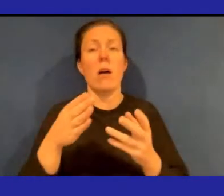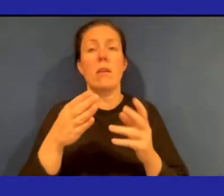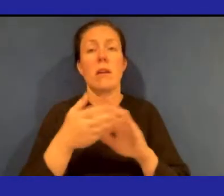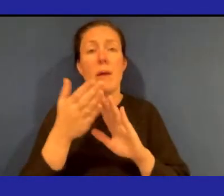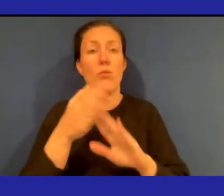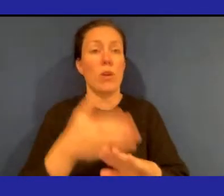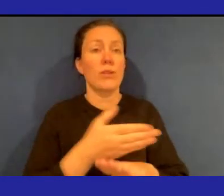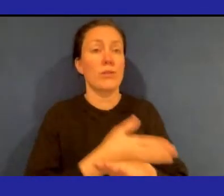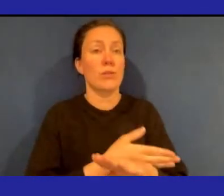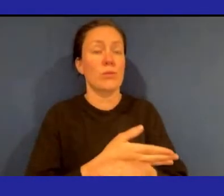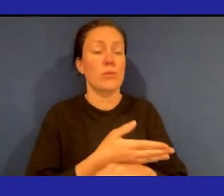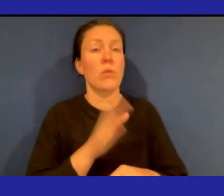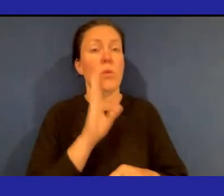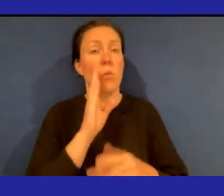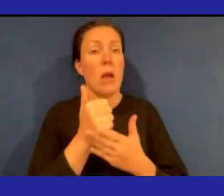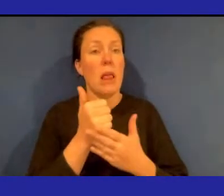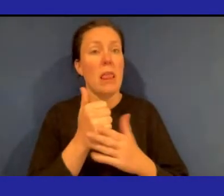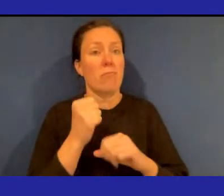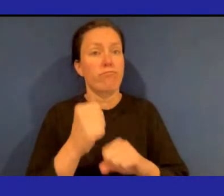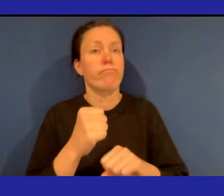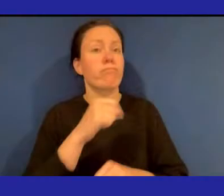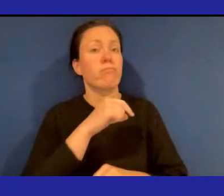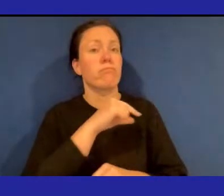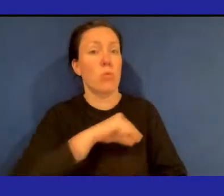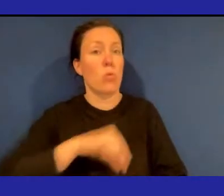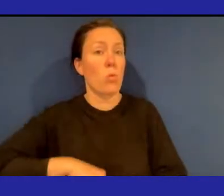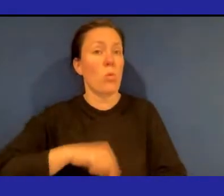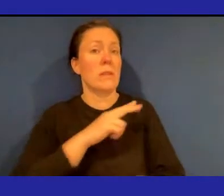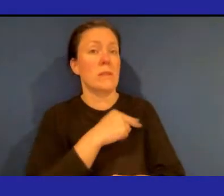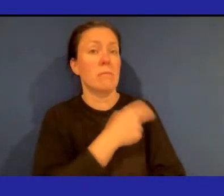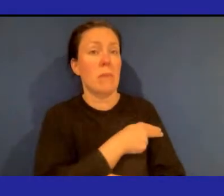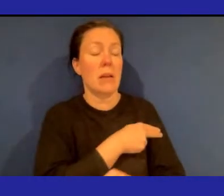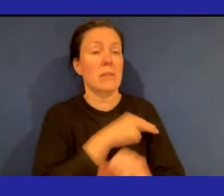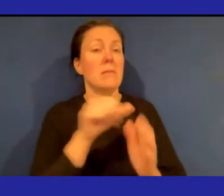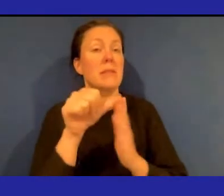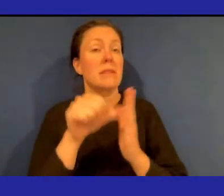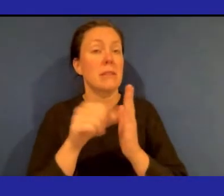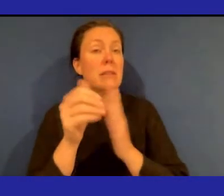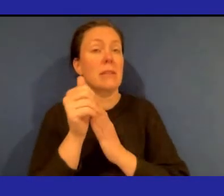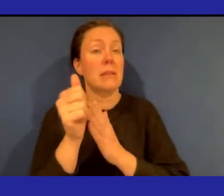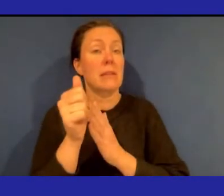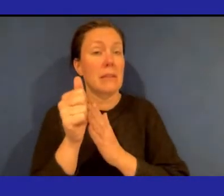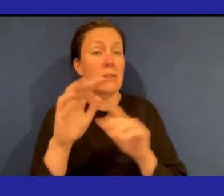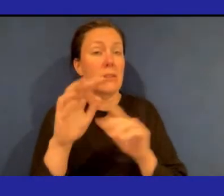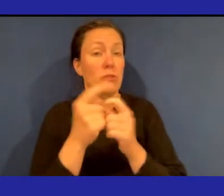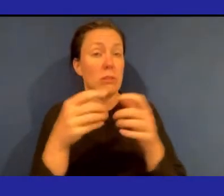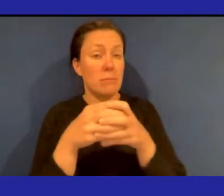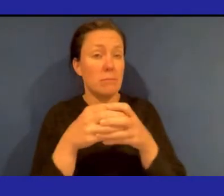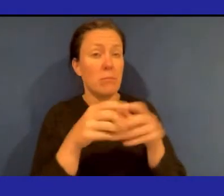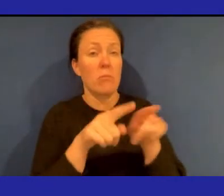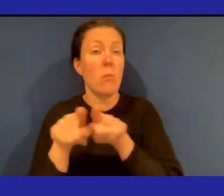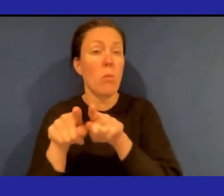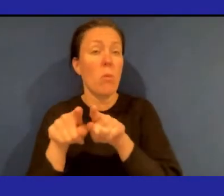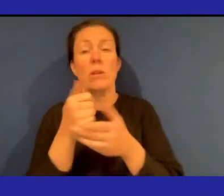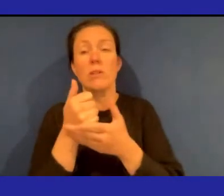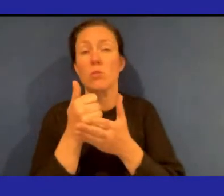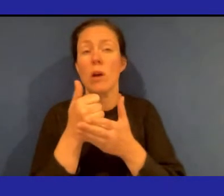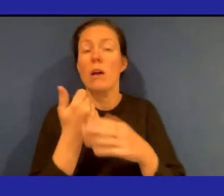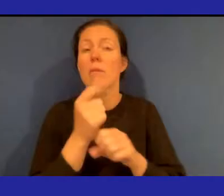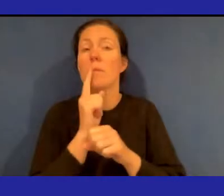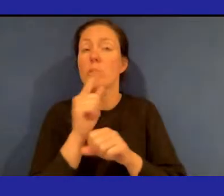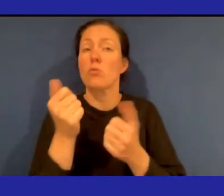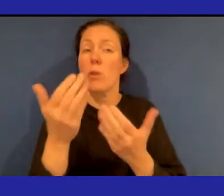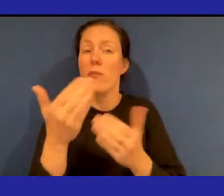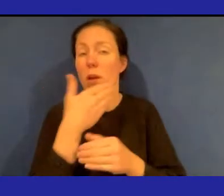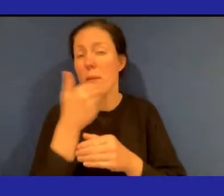not only strengthen Queens Hospital's surgical leadership, but will also enable us to provide better